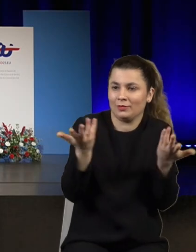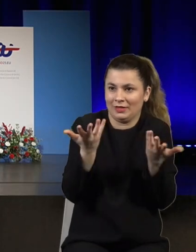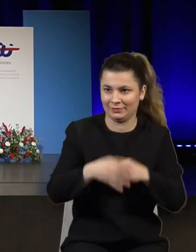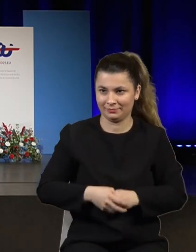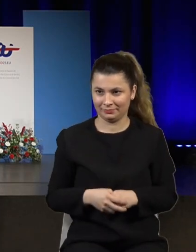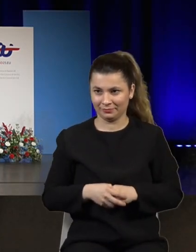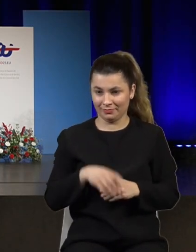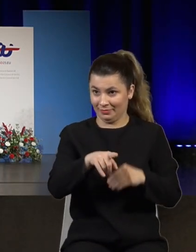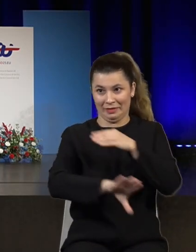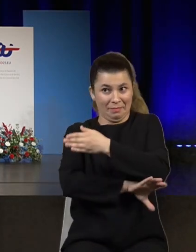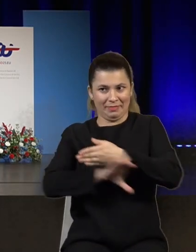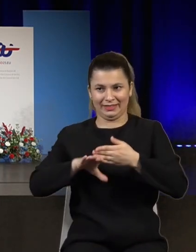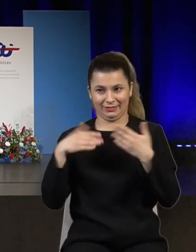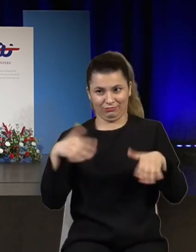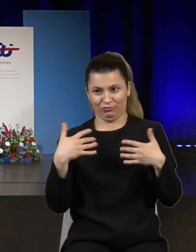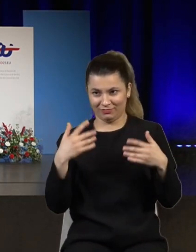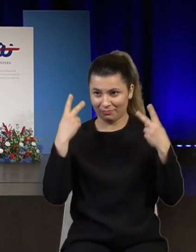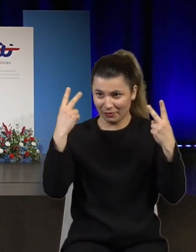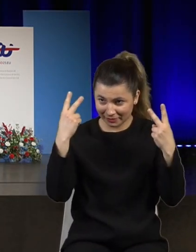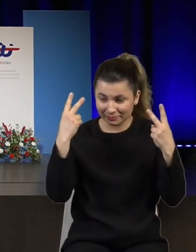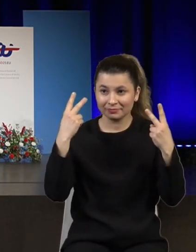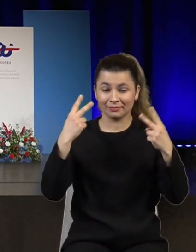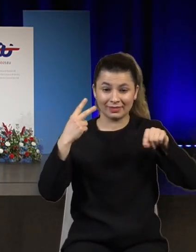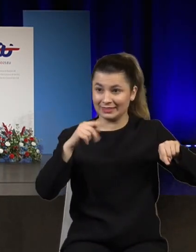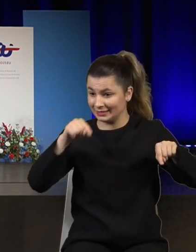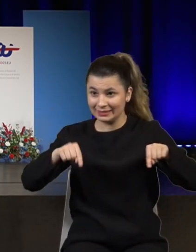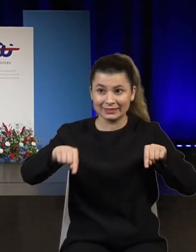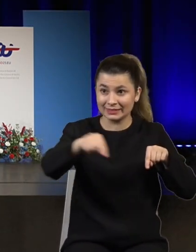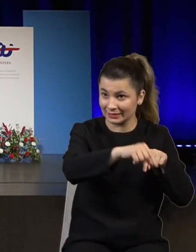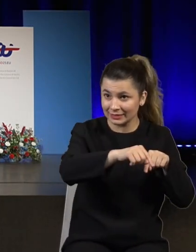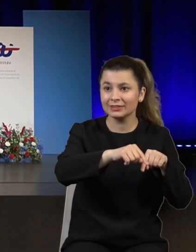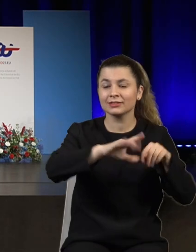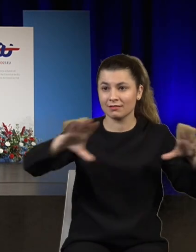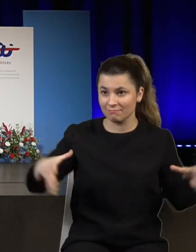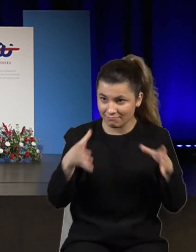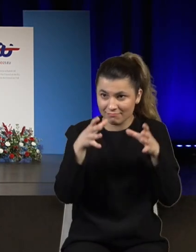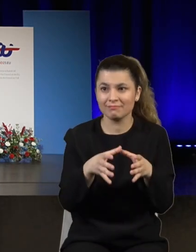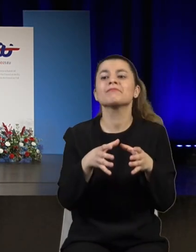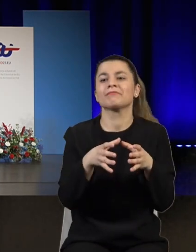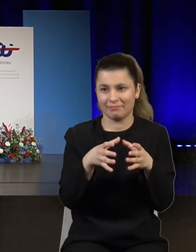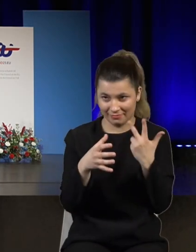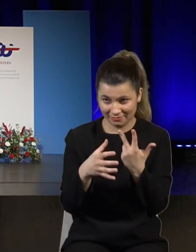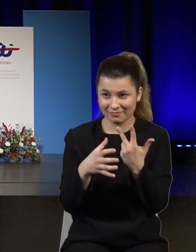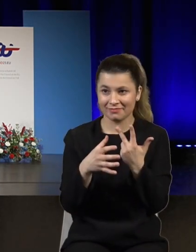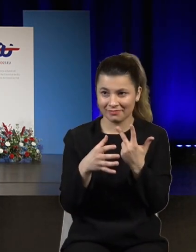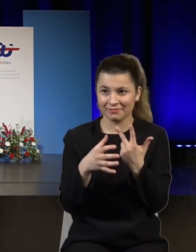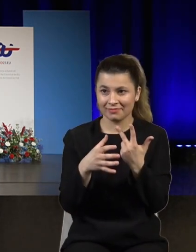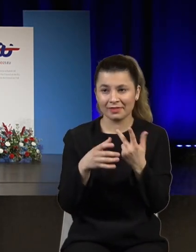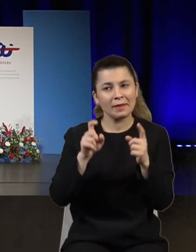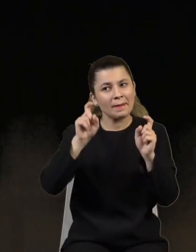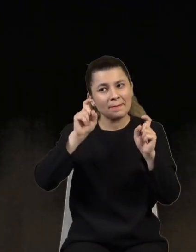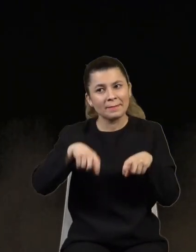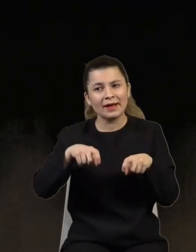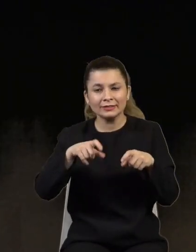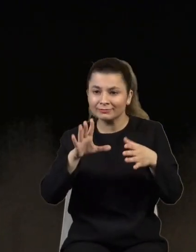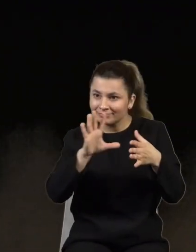to be fit into the goal set in the treaty, territorial, social,